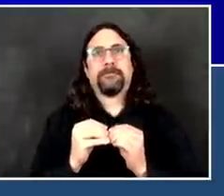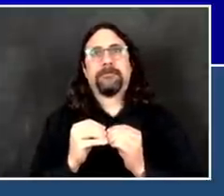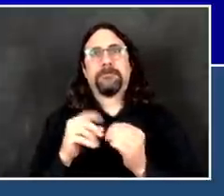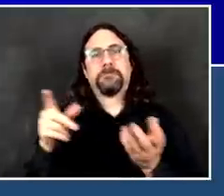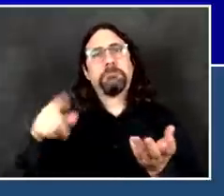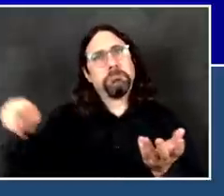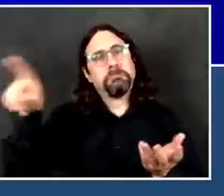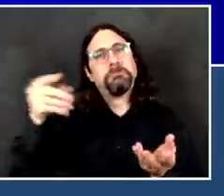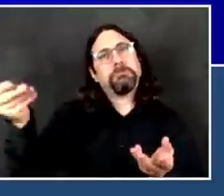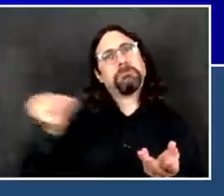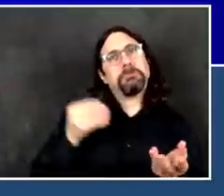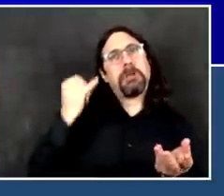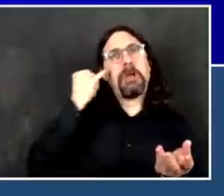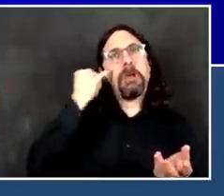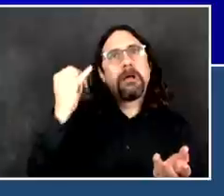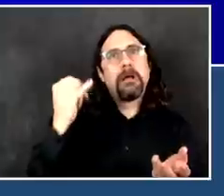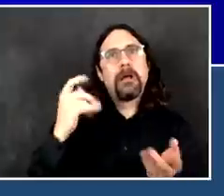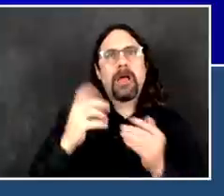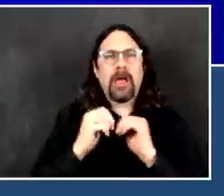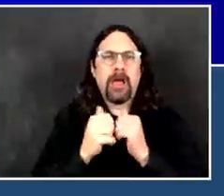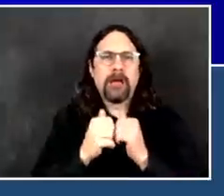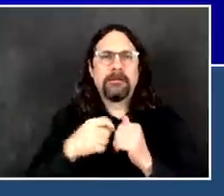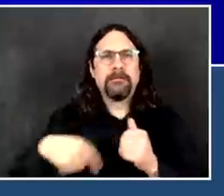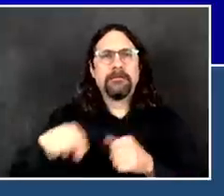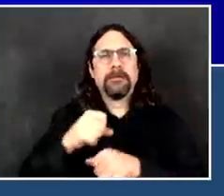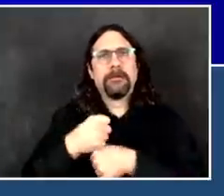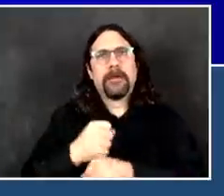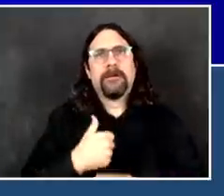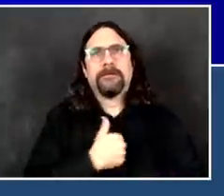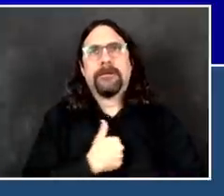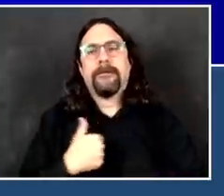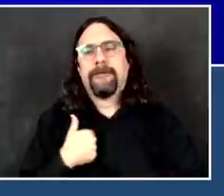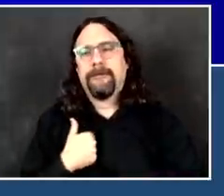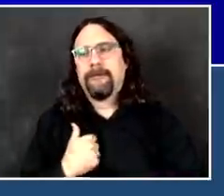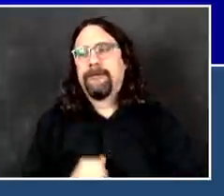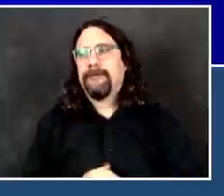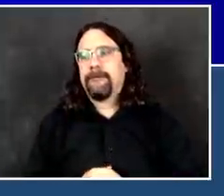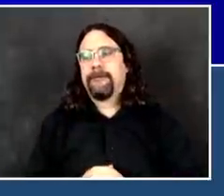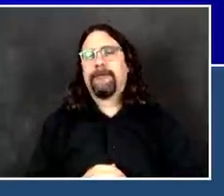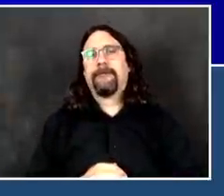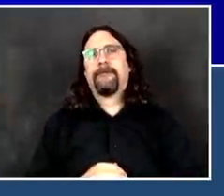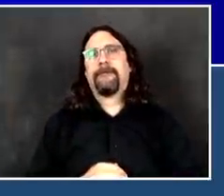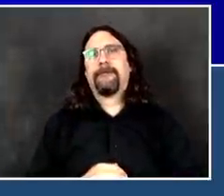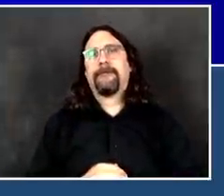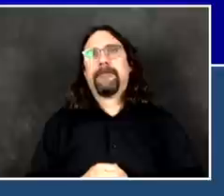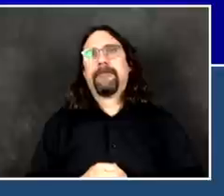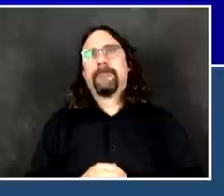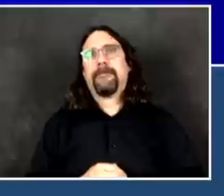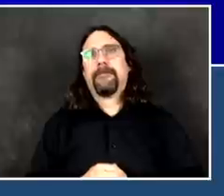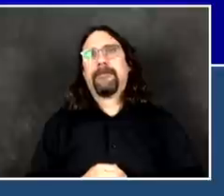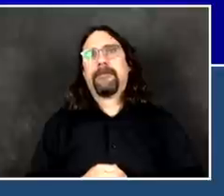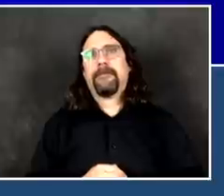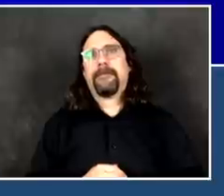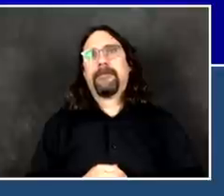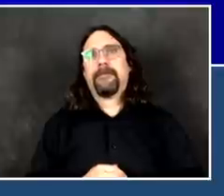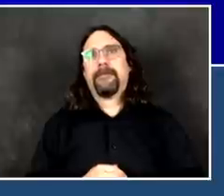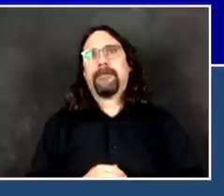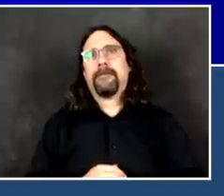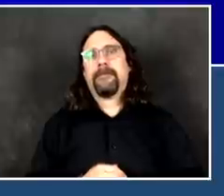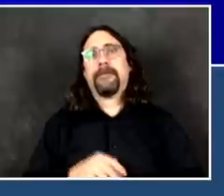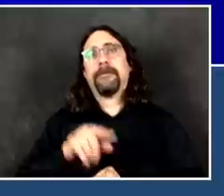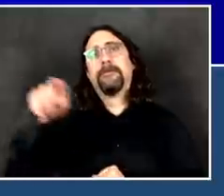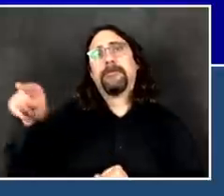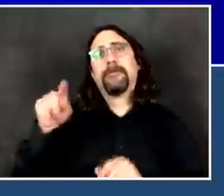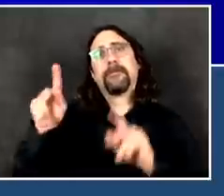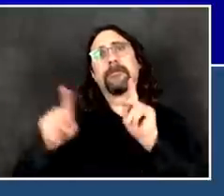I also want you to know that in the process of these good people figuring out how to create this ventilator, they found out that there was a lot of interest in this